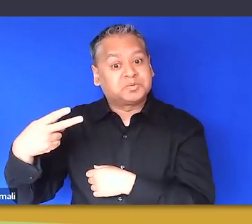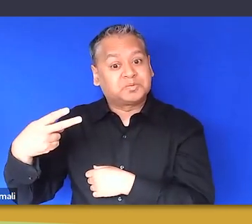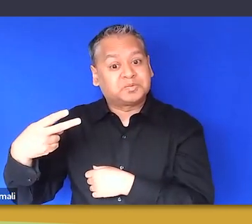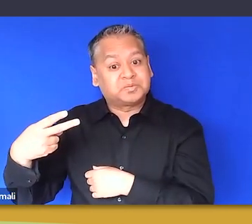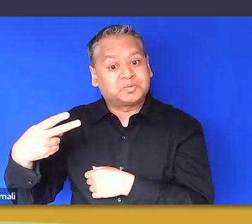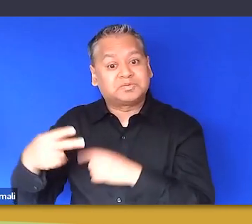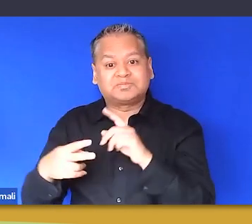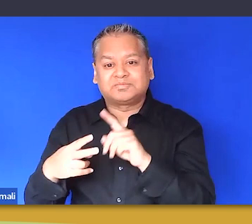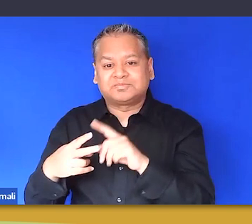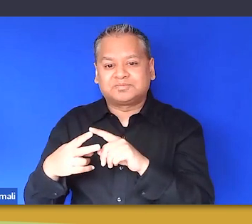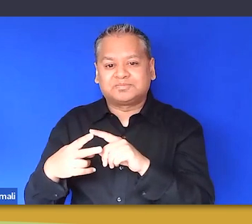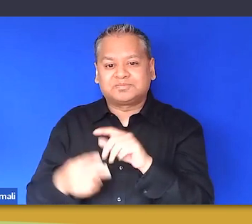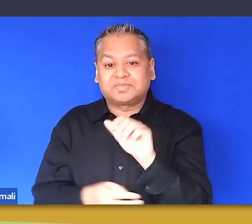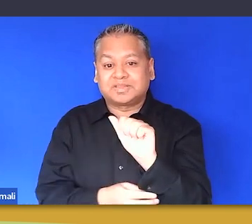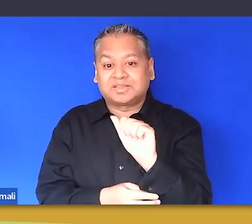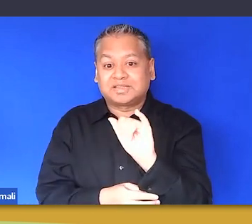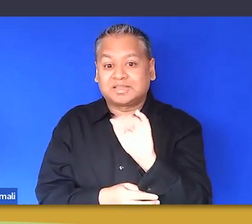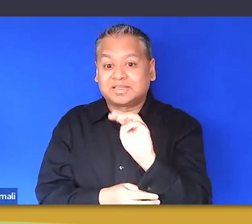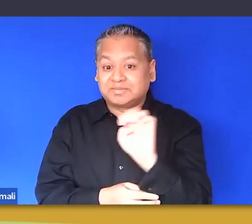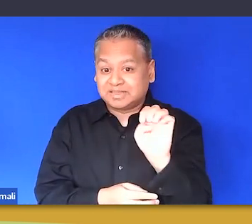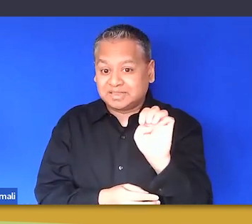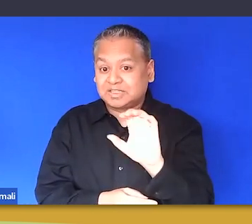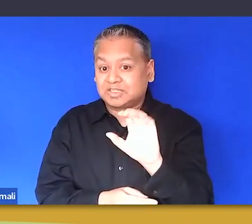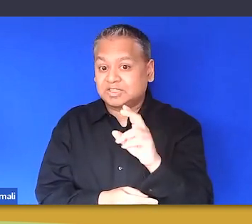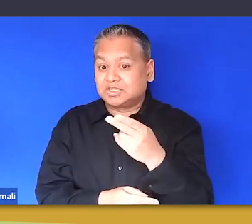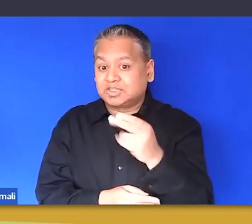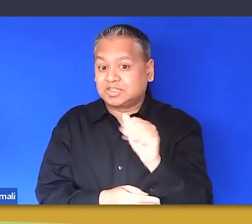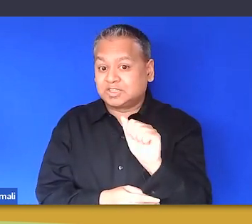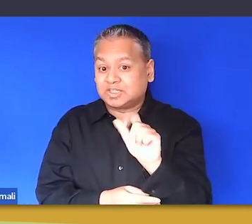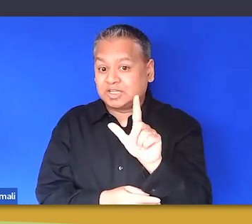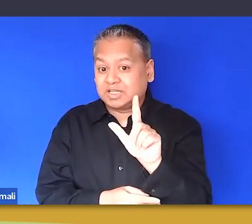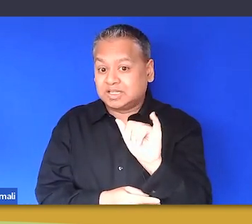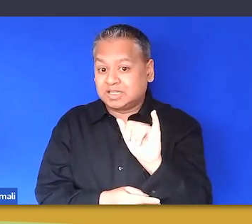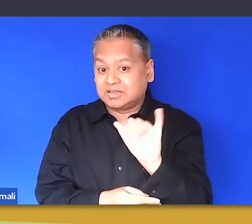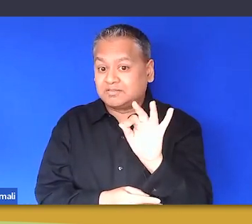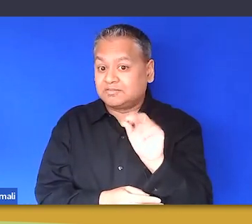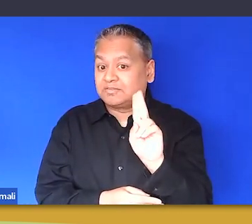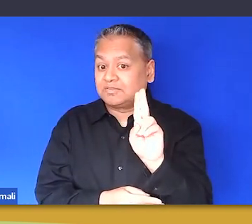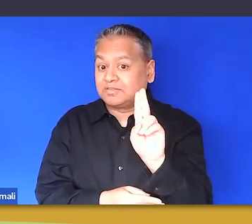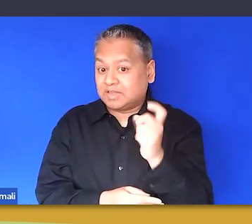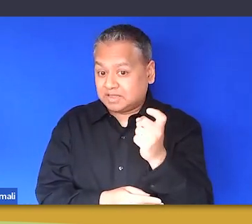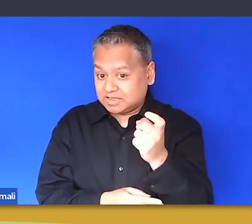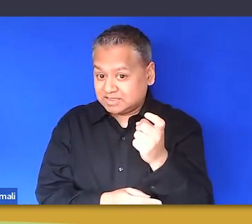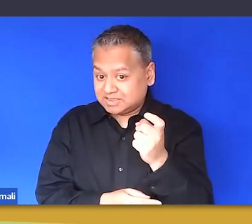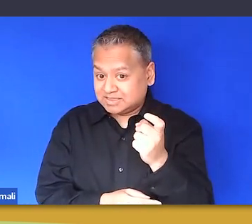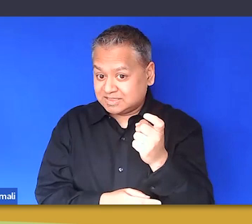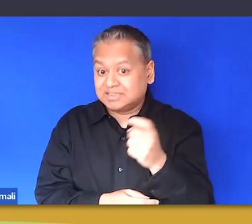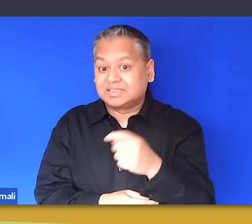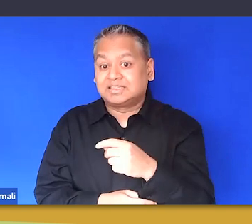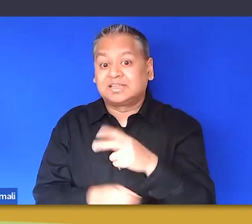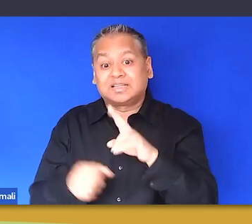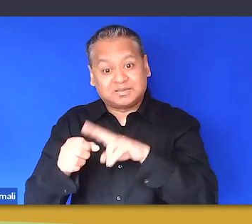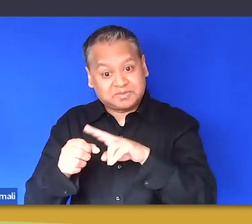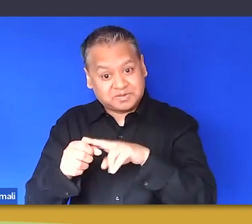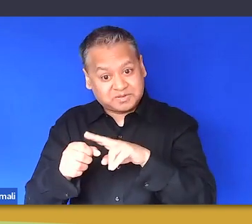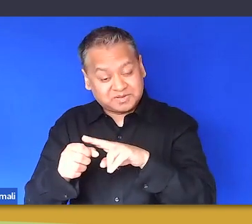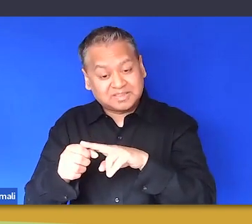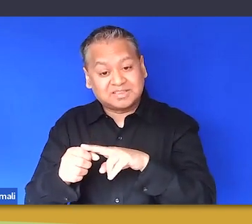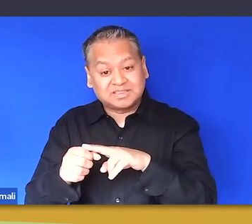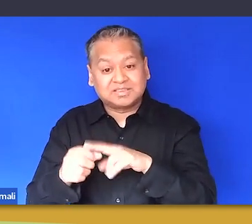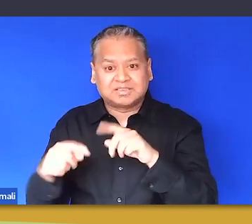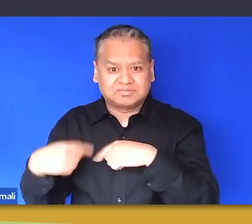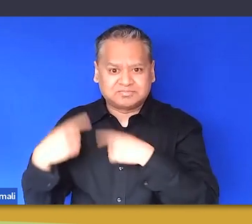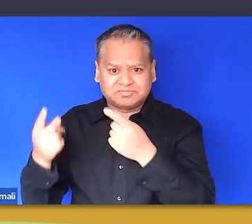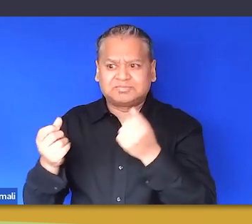Fu from Nanaimo. For more than 25 years, Amy has supported Indigenous and marginalized communities,